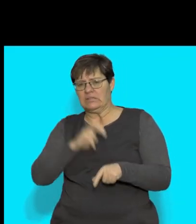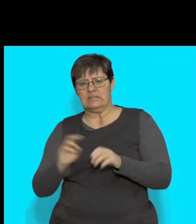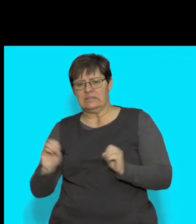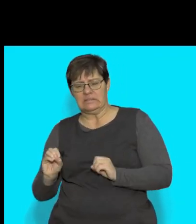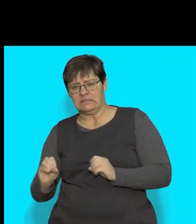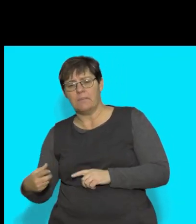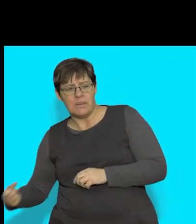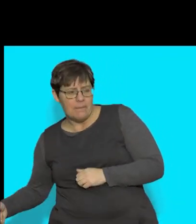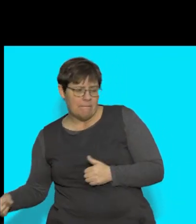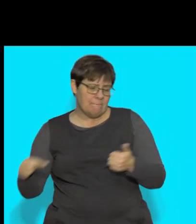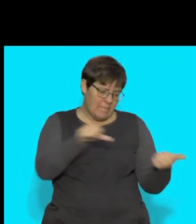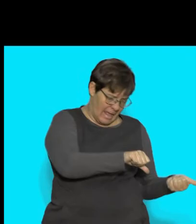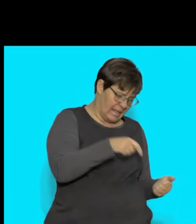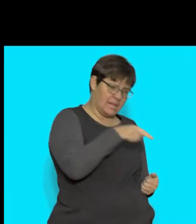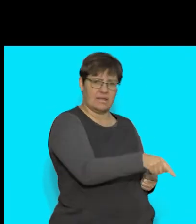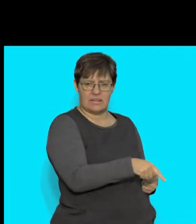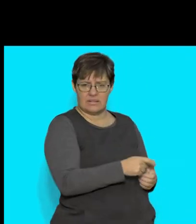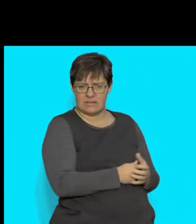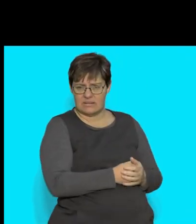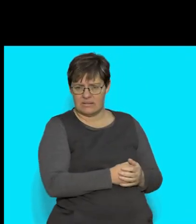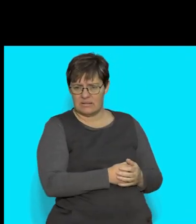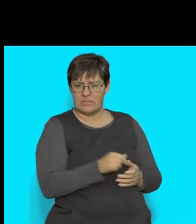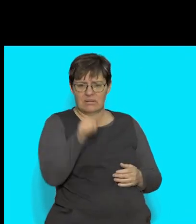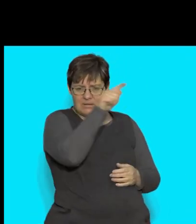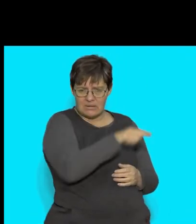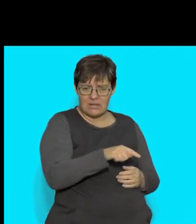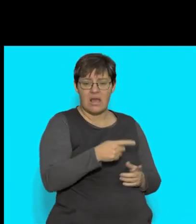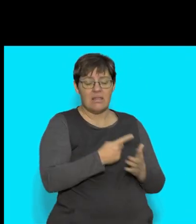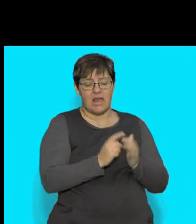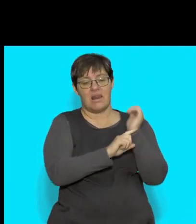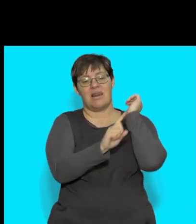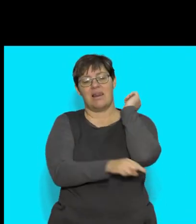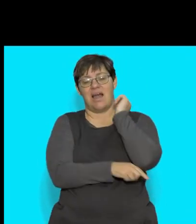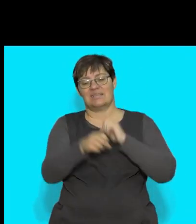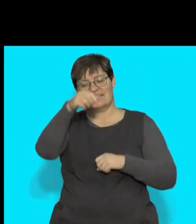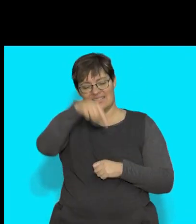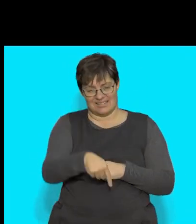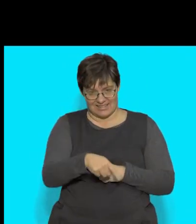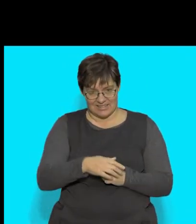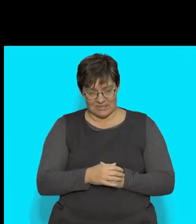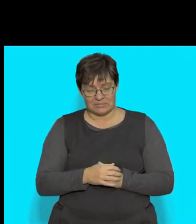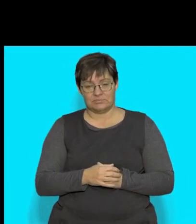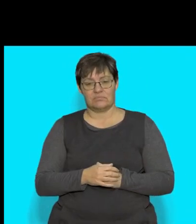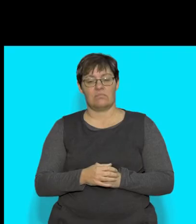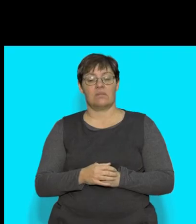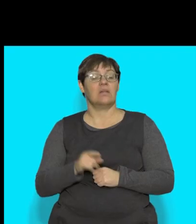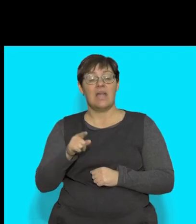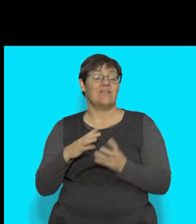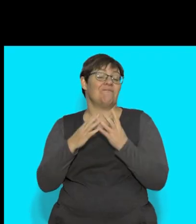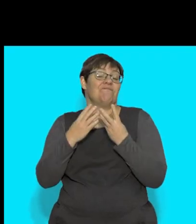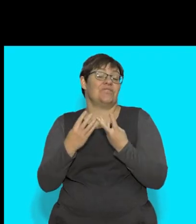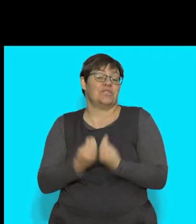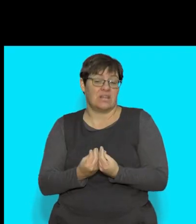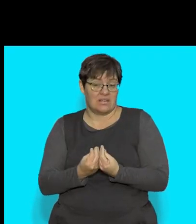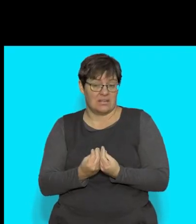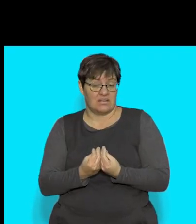this leads us to this very last important concept. So, if